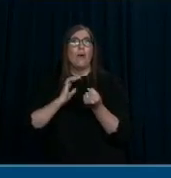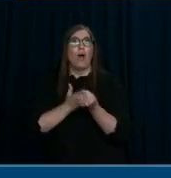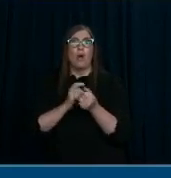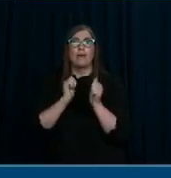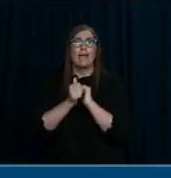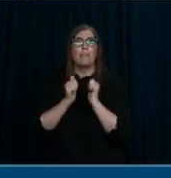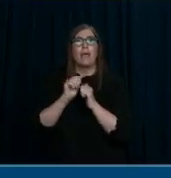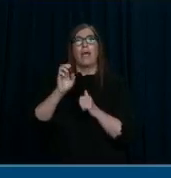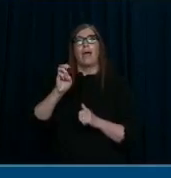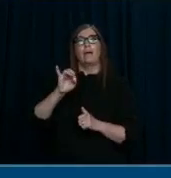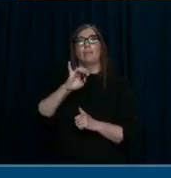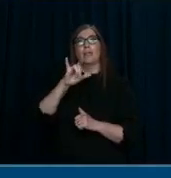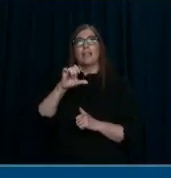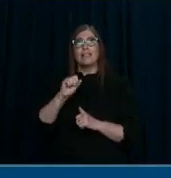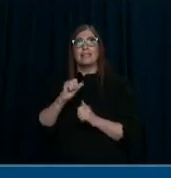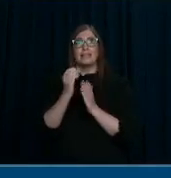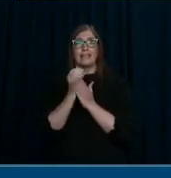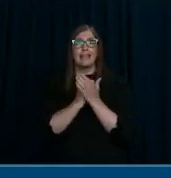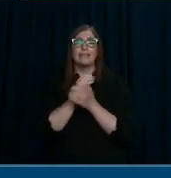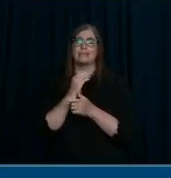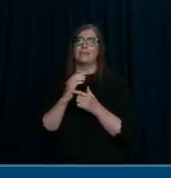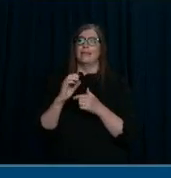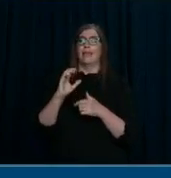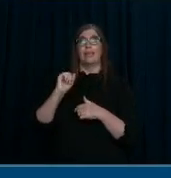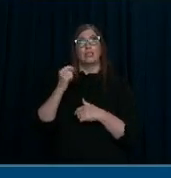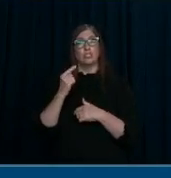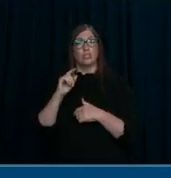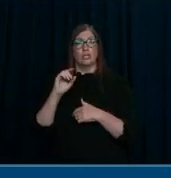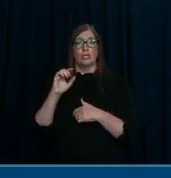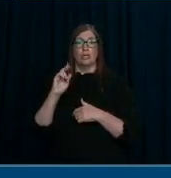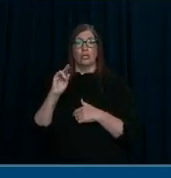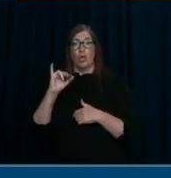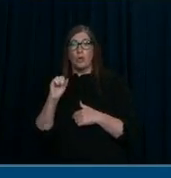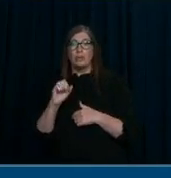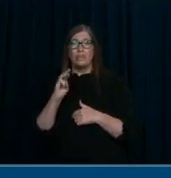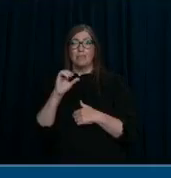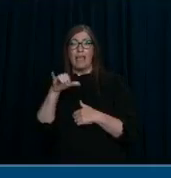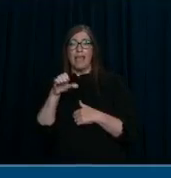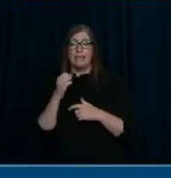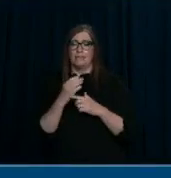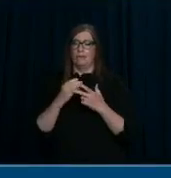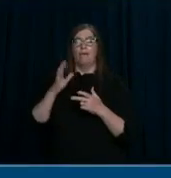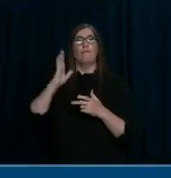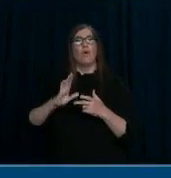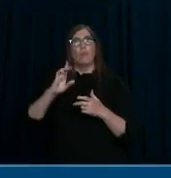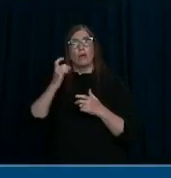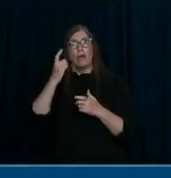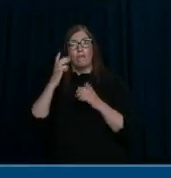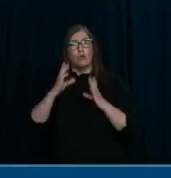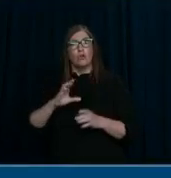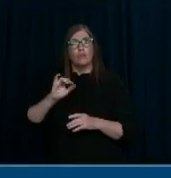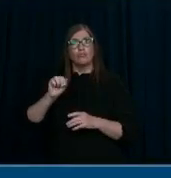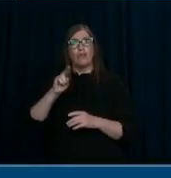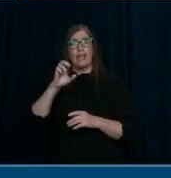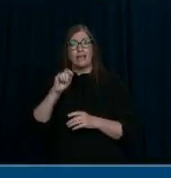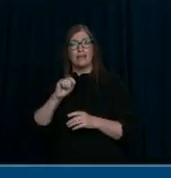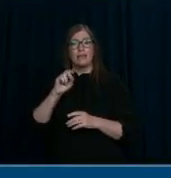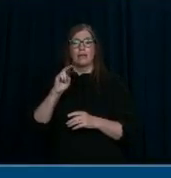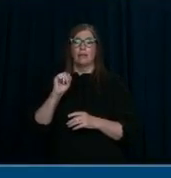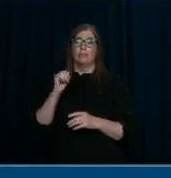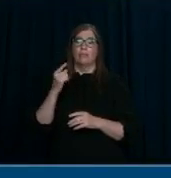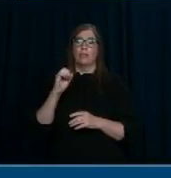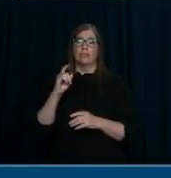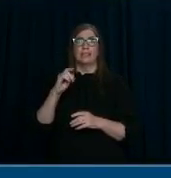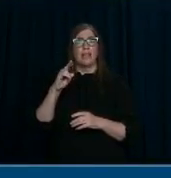Emily's List, Attorney General Chris Mays, former Governor Janet Napolitano, former U.S. Senator